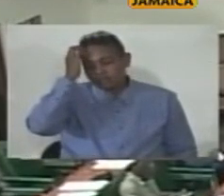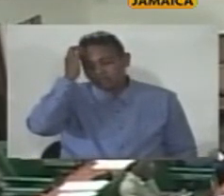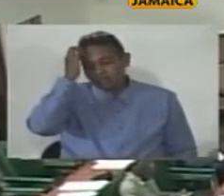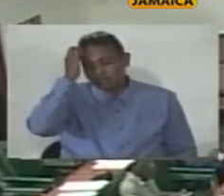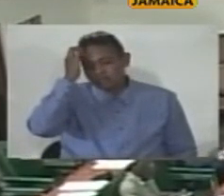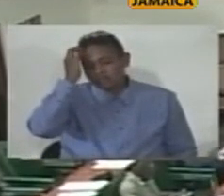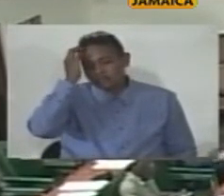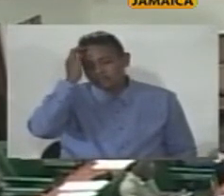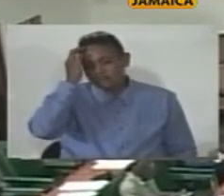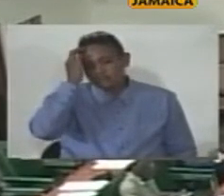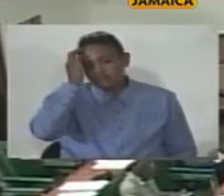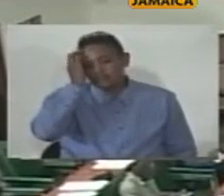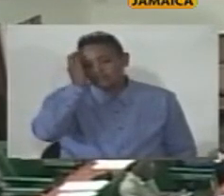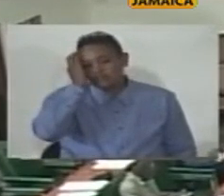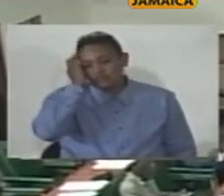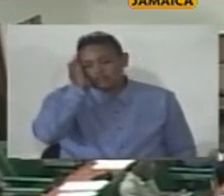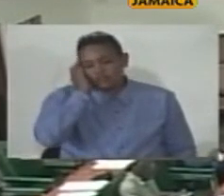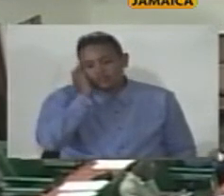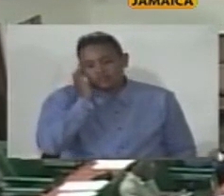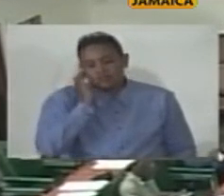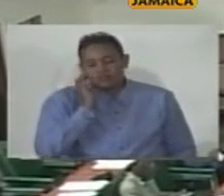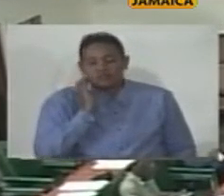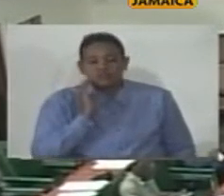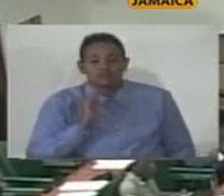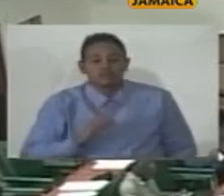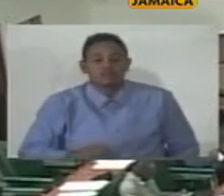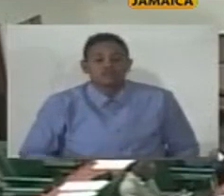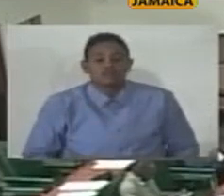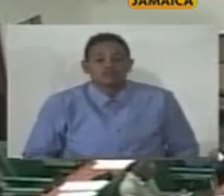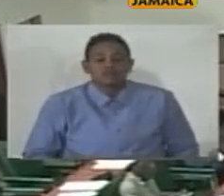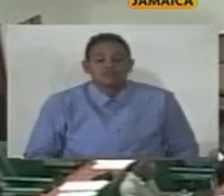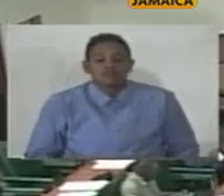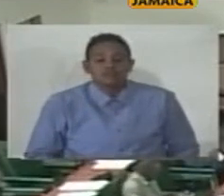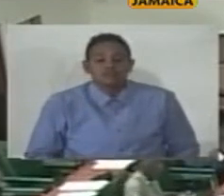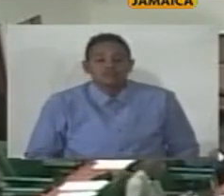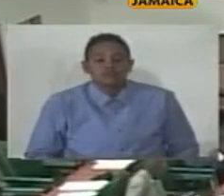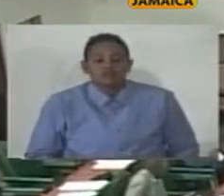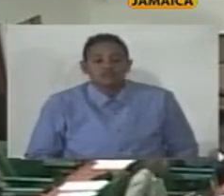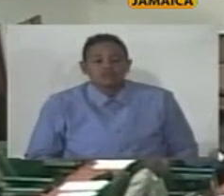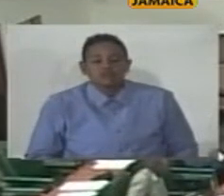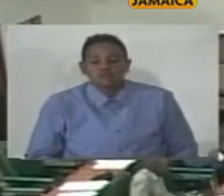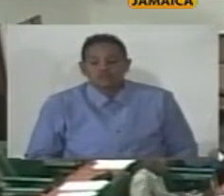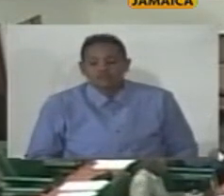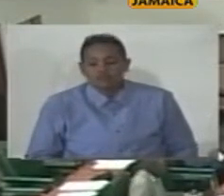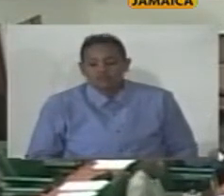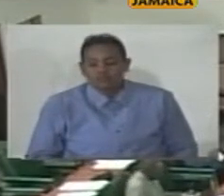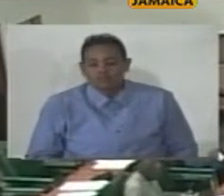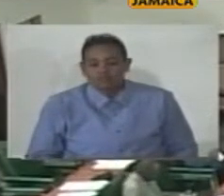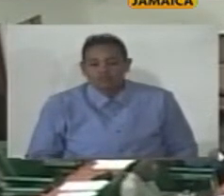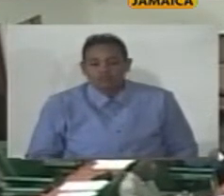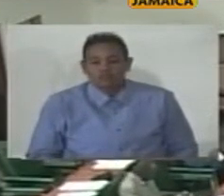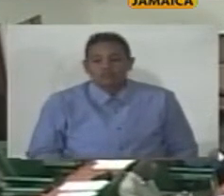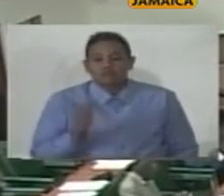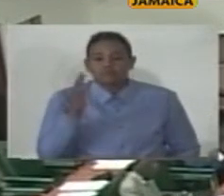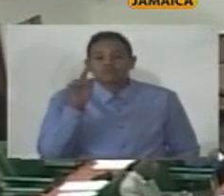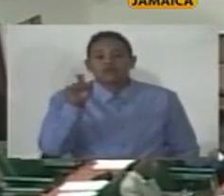Mr. Speaker, I would seek for you to request of the House